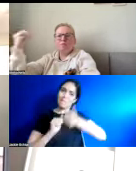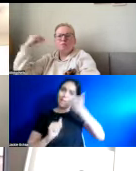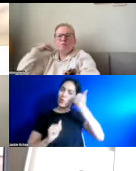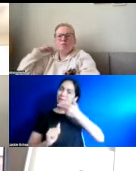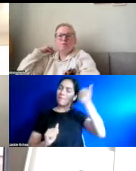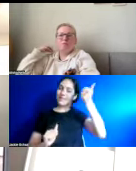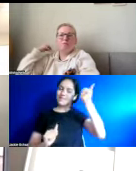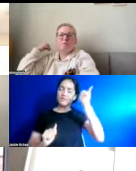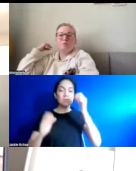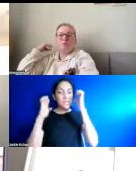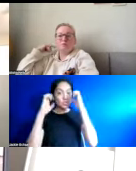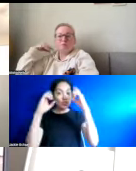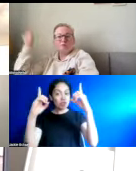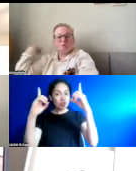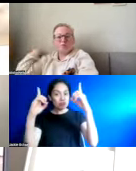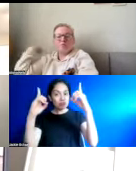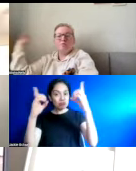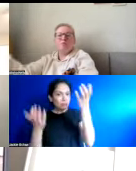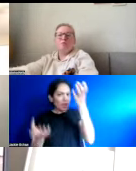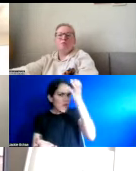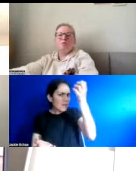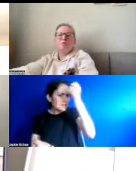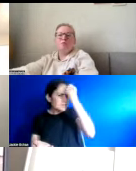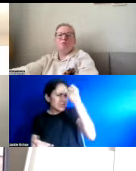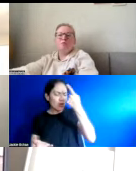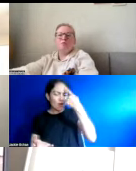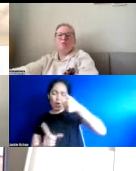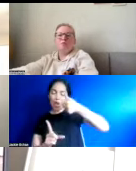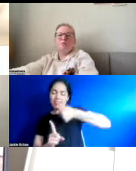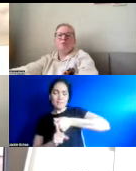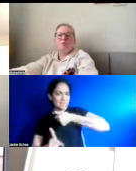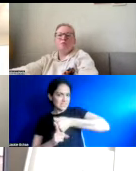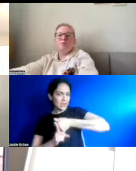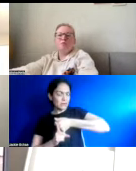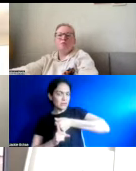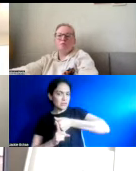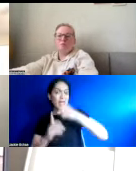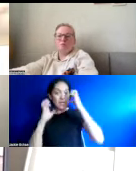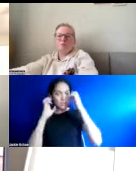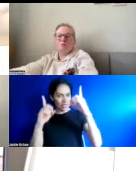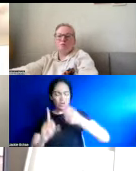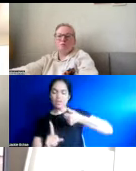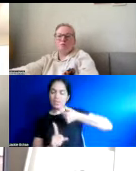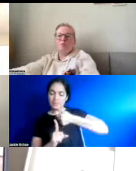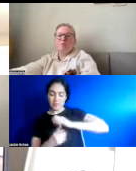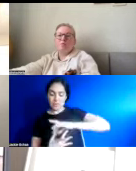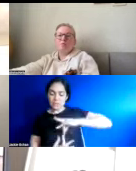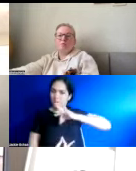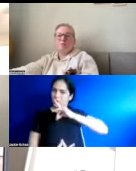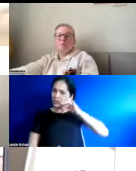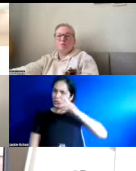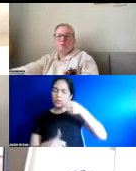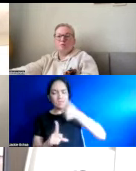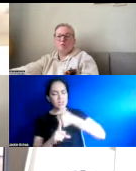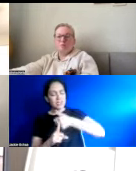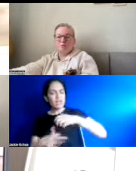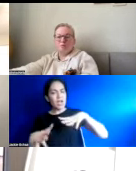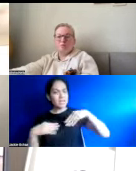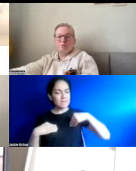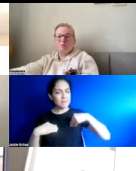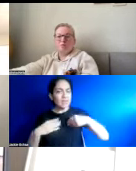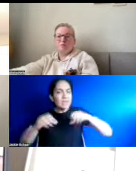for their own spirituality and acceptance, to be able to communicate in both English